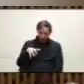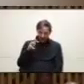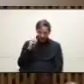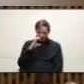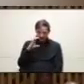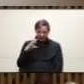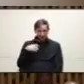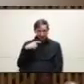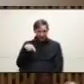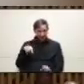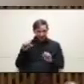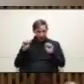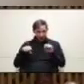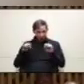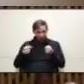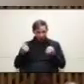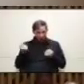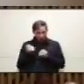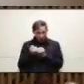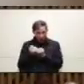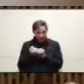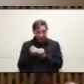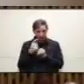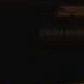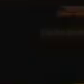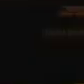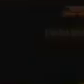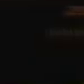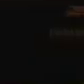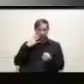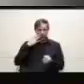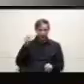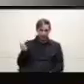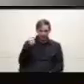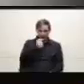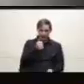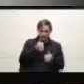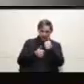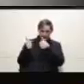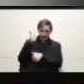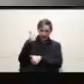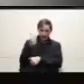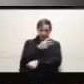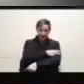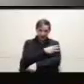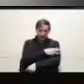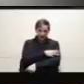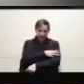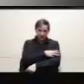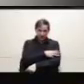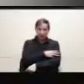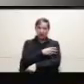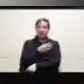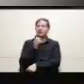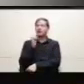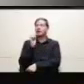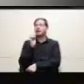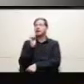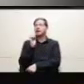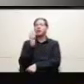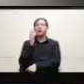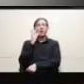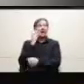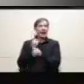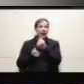give concurrence to the municipality when they appoint senior managers? And in case where you are